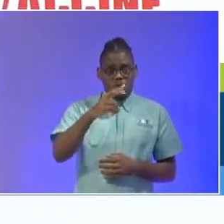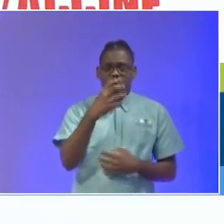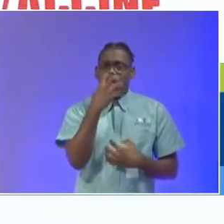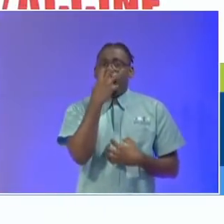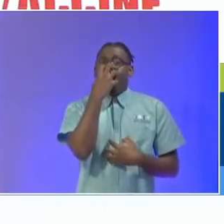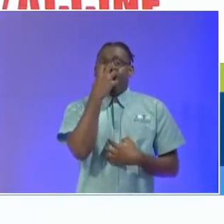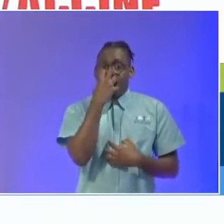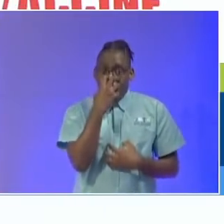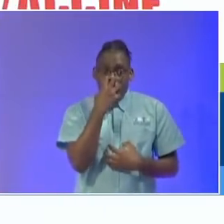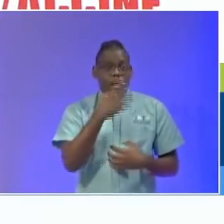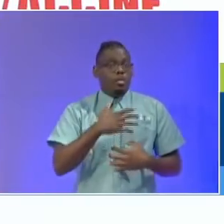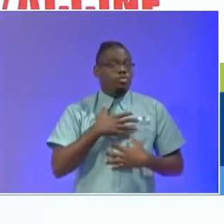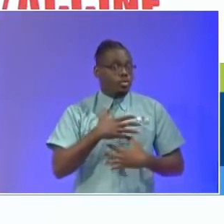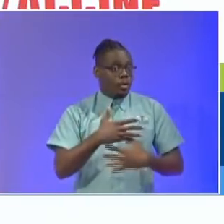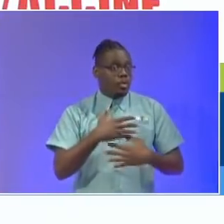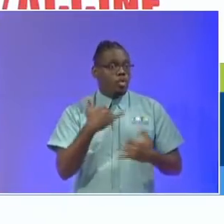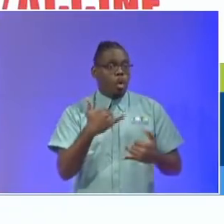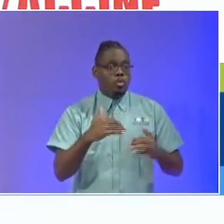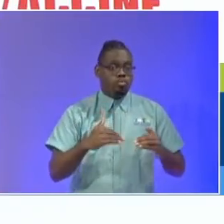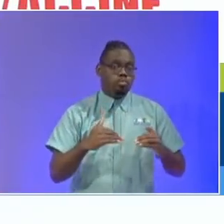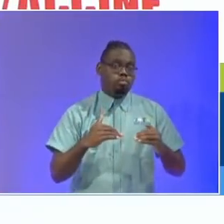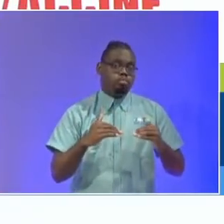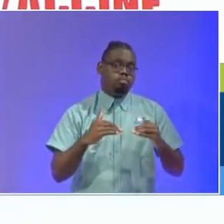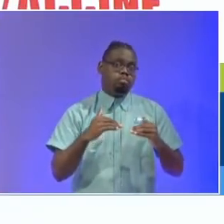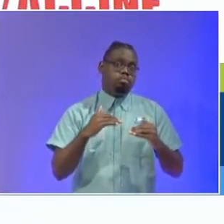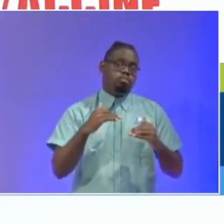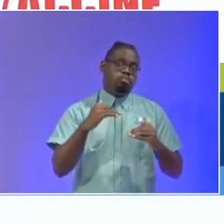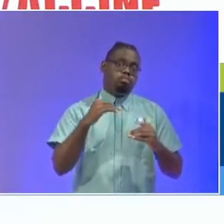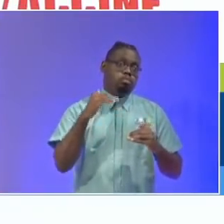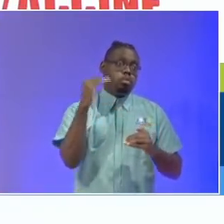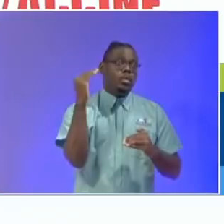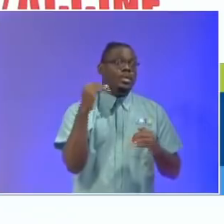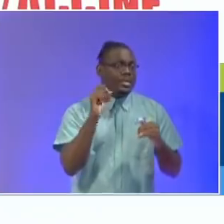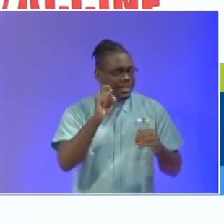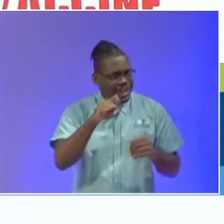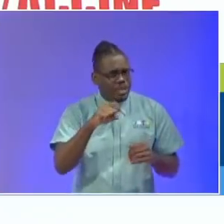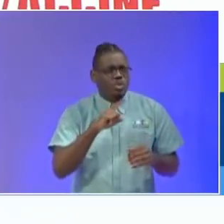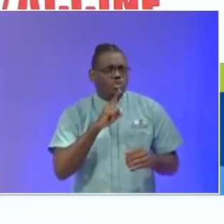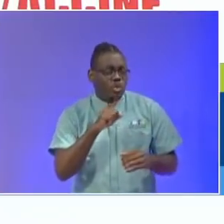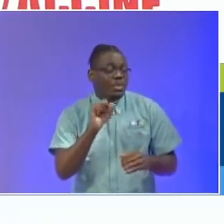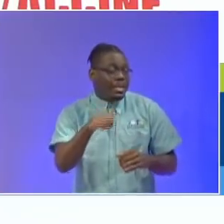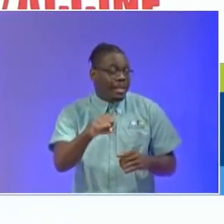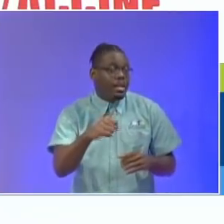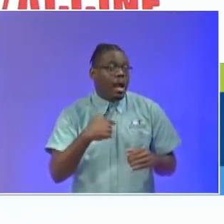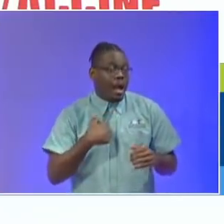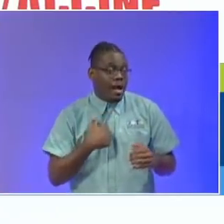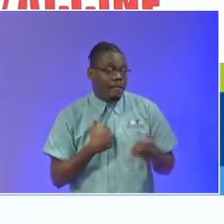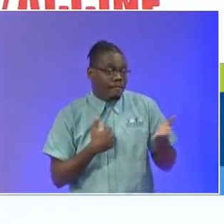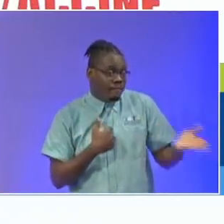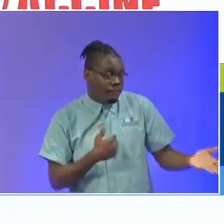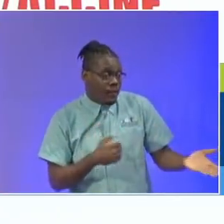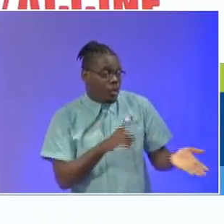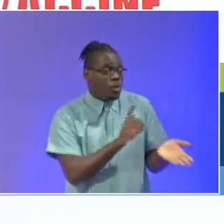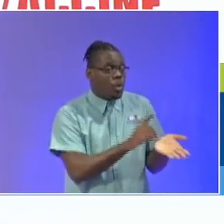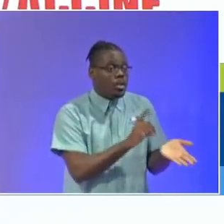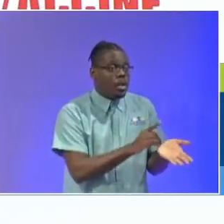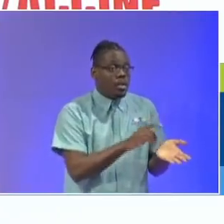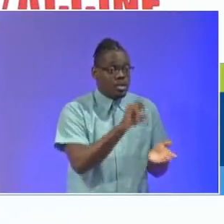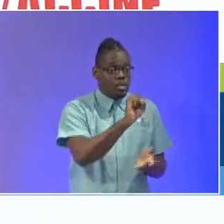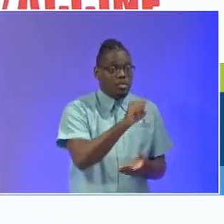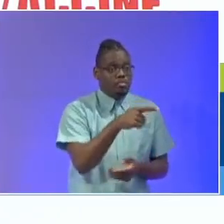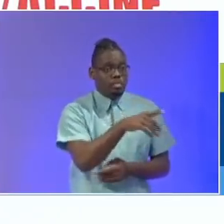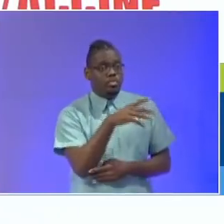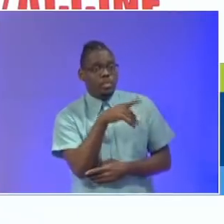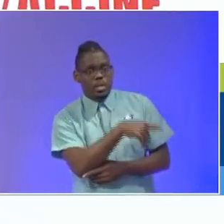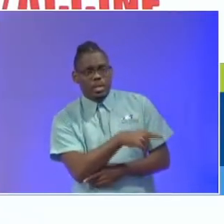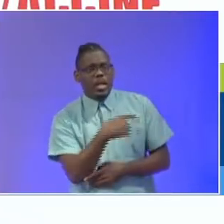levels and so on, but I will turn you on to Dr. Suraj because there's a technical, operational issue that he could speak to, and